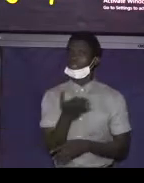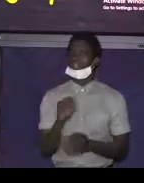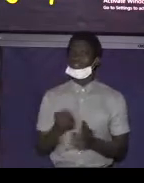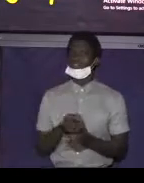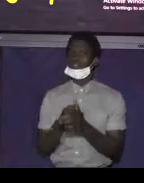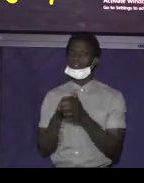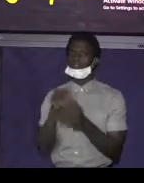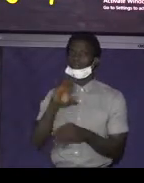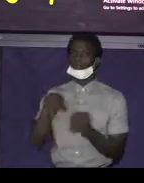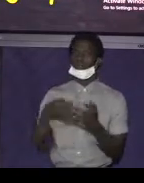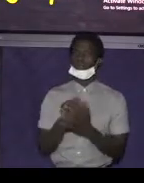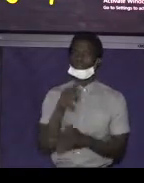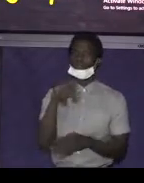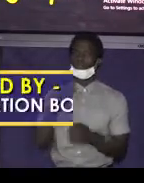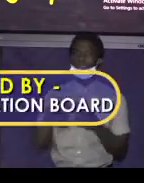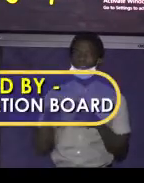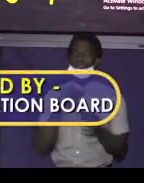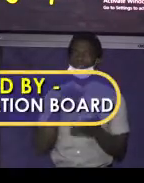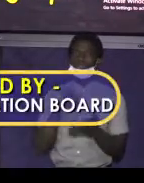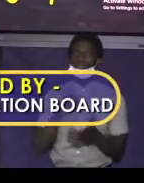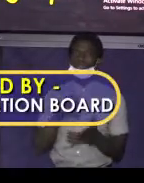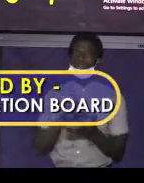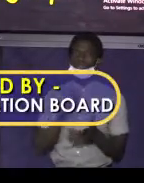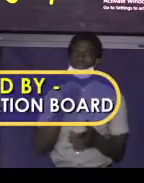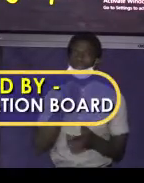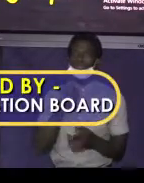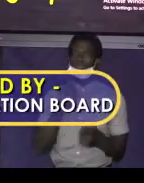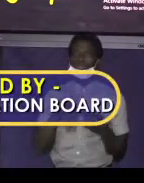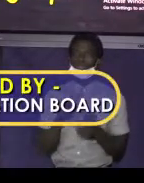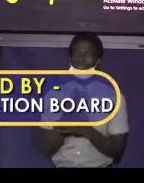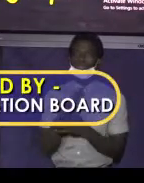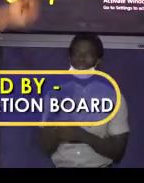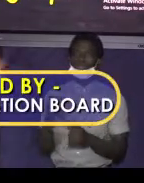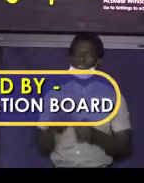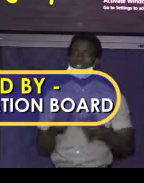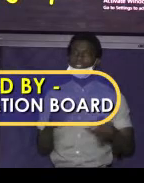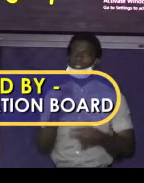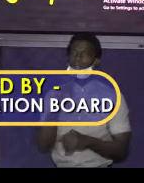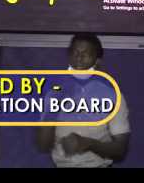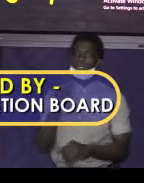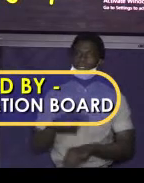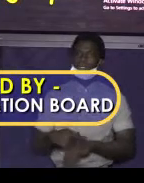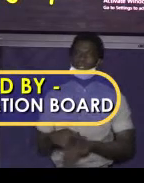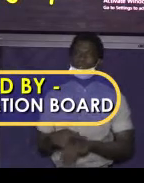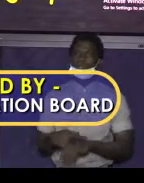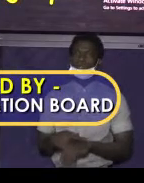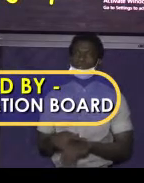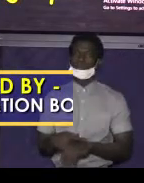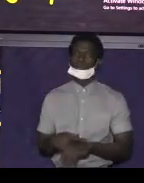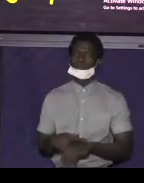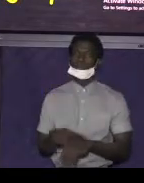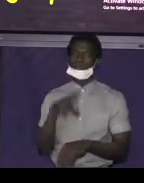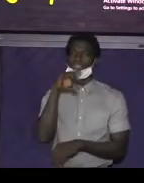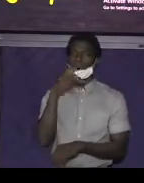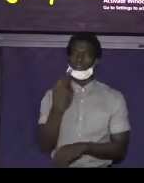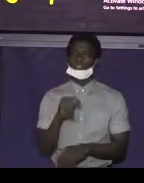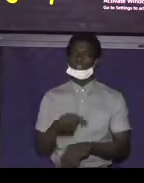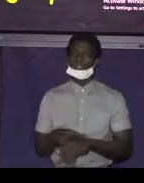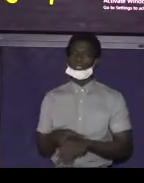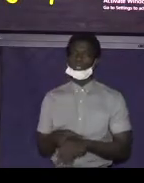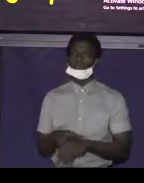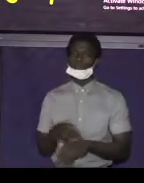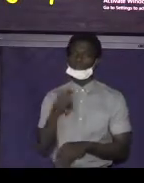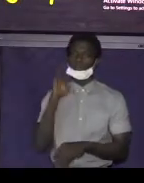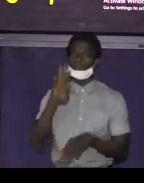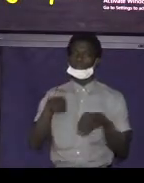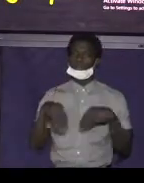speed, all you need to do is to divide the distance by the time. To find the time,